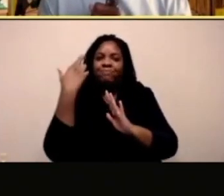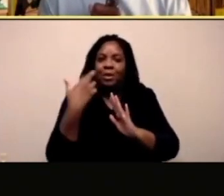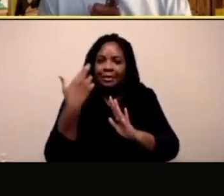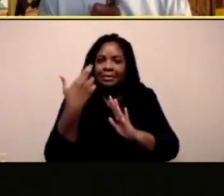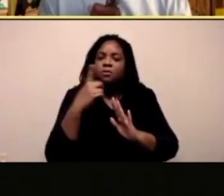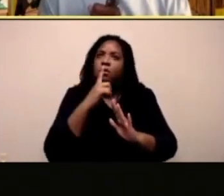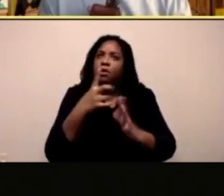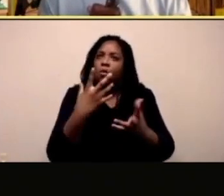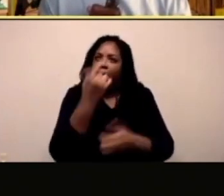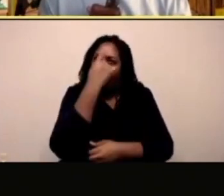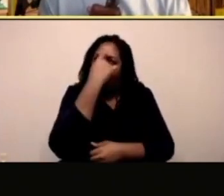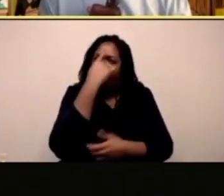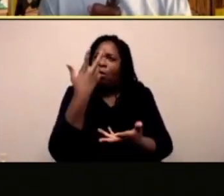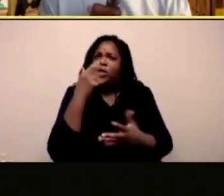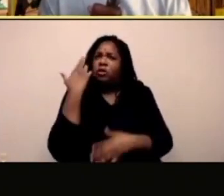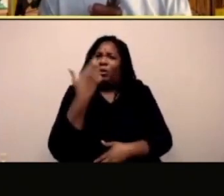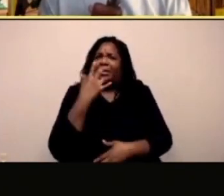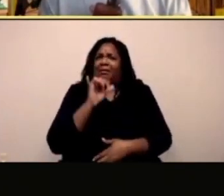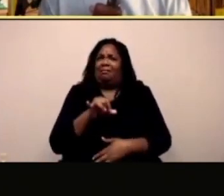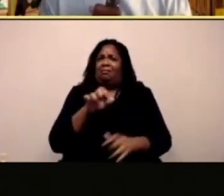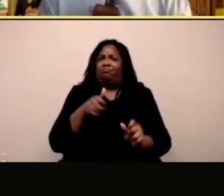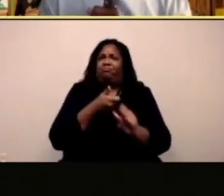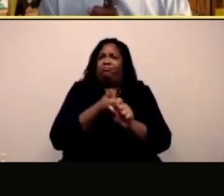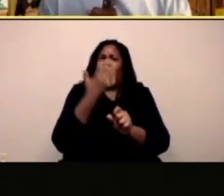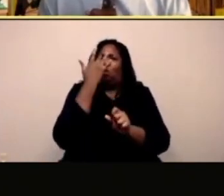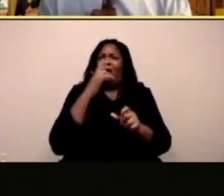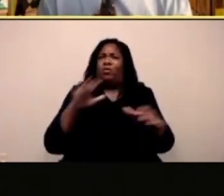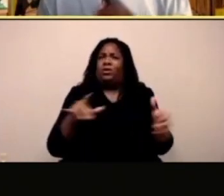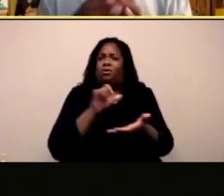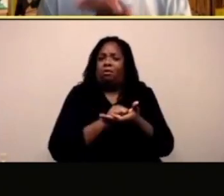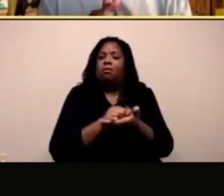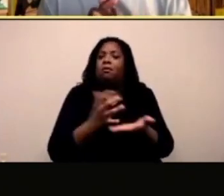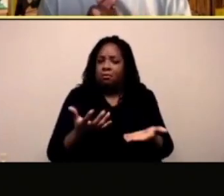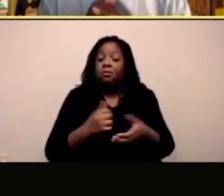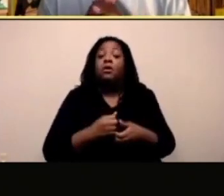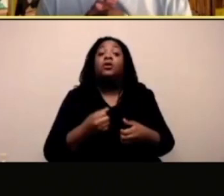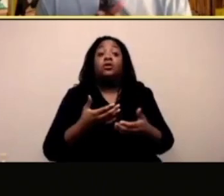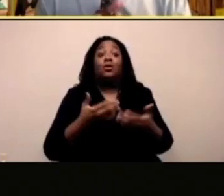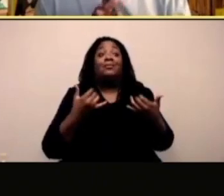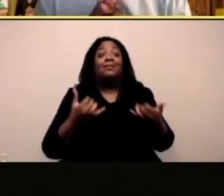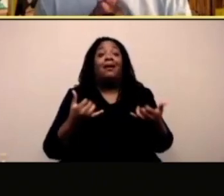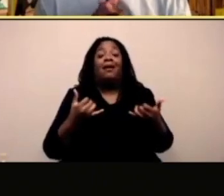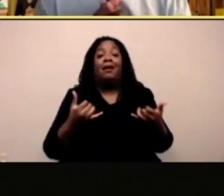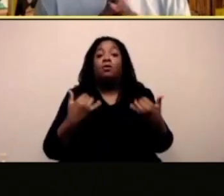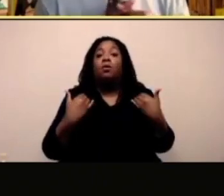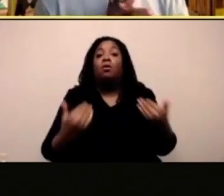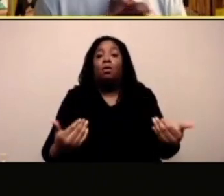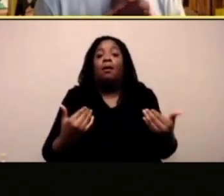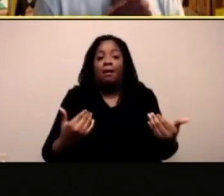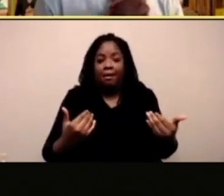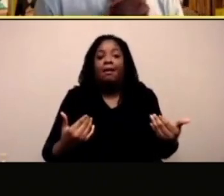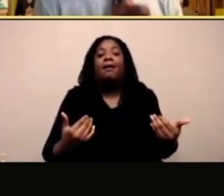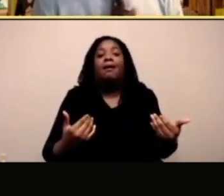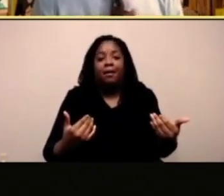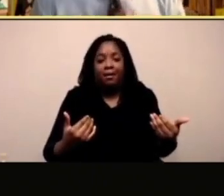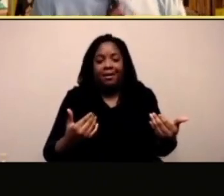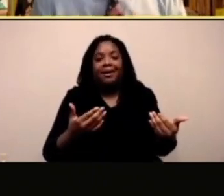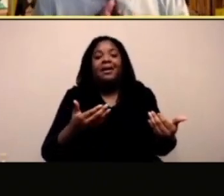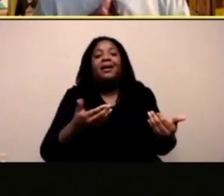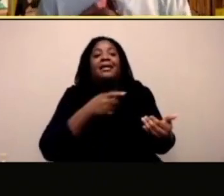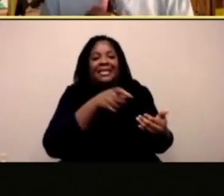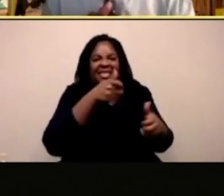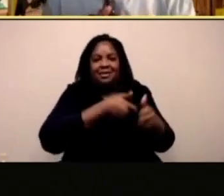about that. What's the cause of this? Like, why are we doing this? So without further ado, I'm going to go ahead on and let our